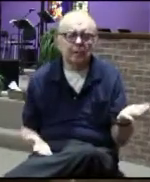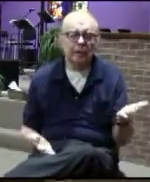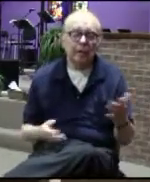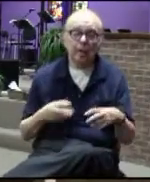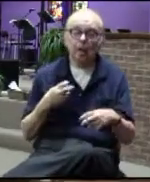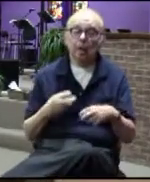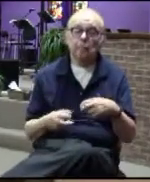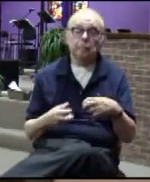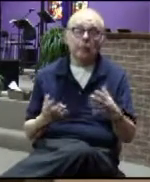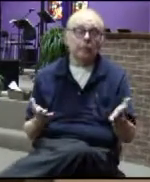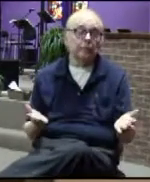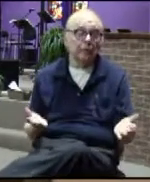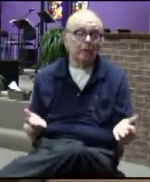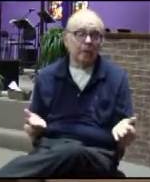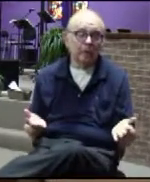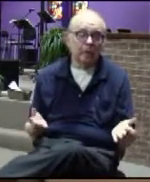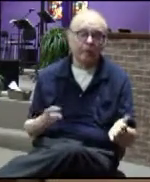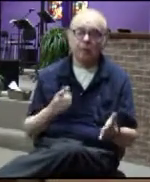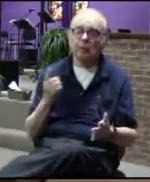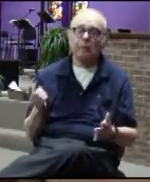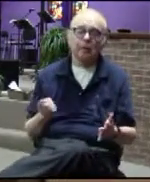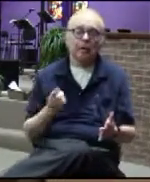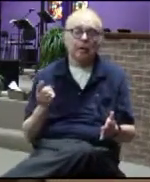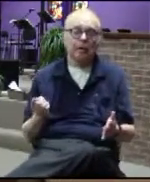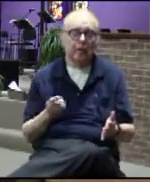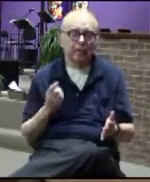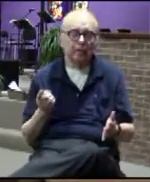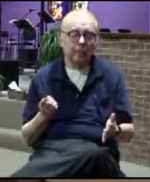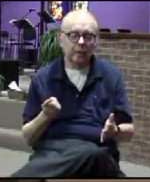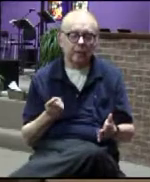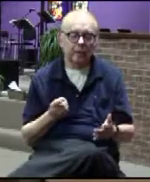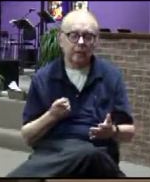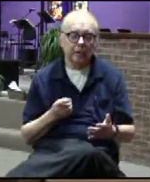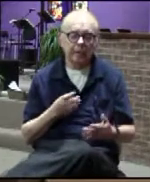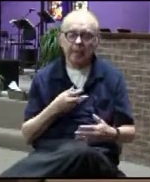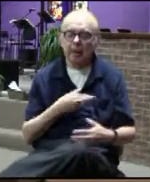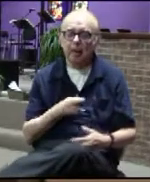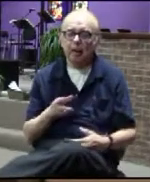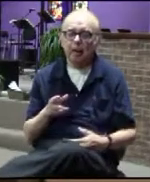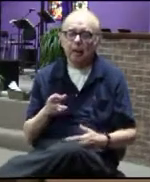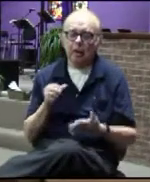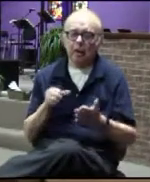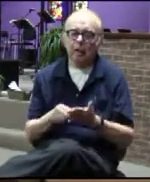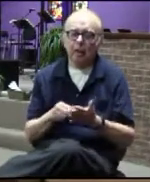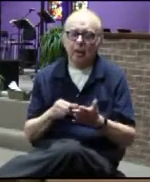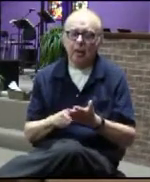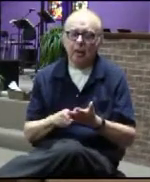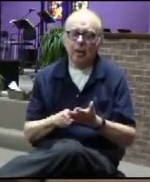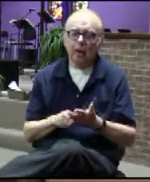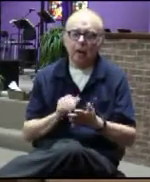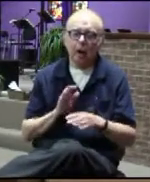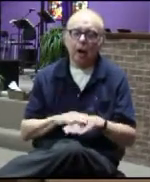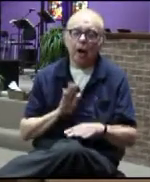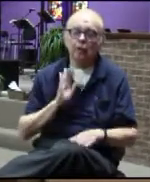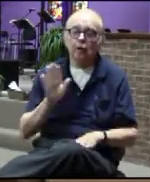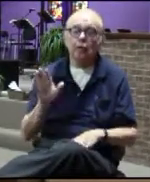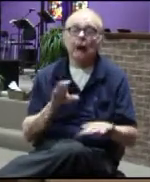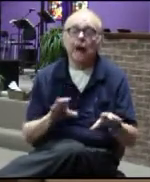problem is this. they're always putting the righteous in the emphasis on your actions